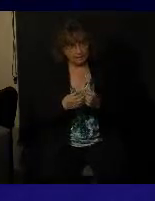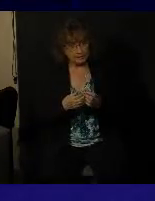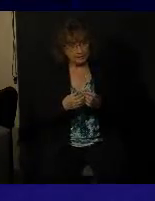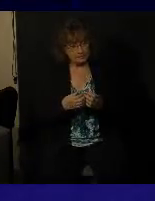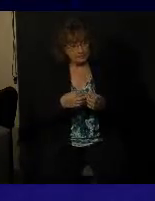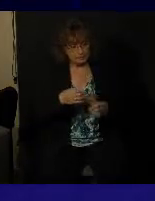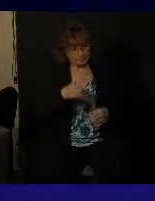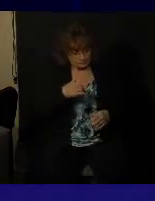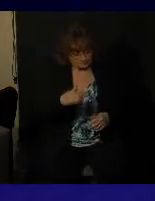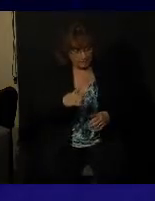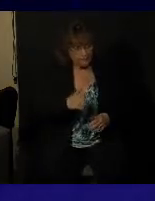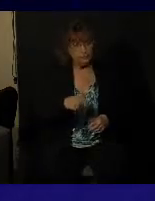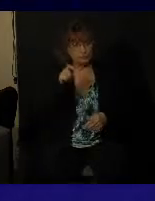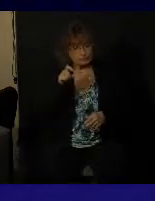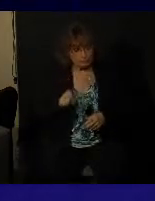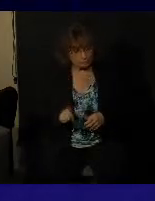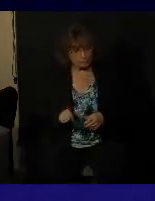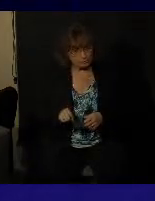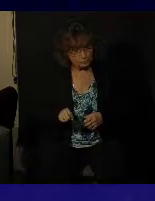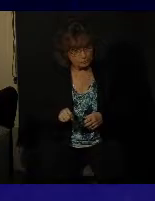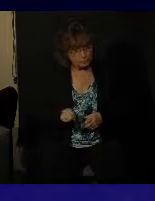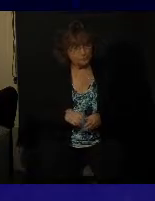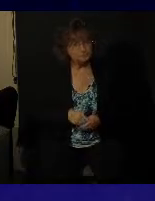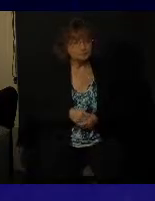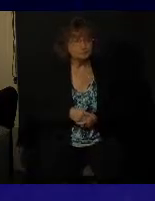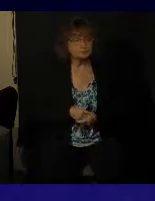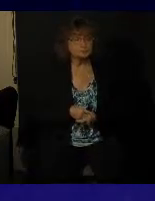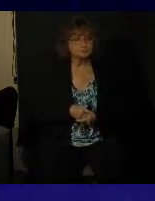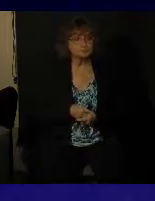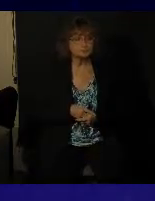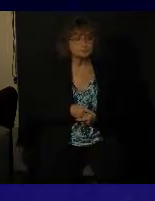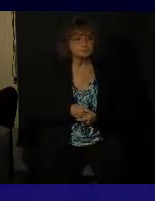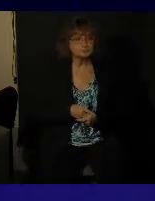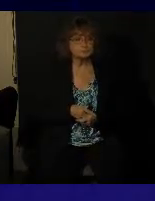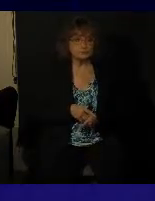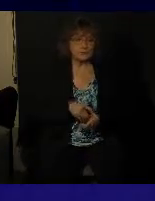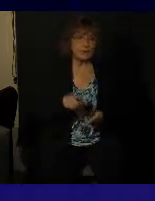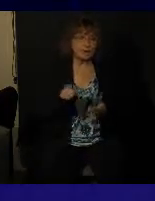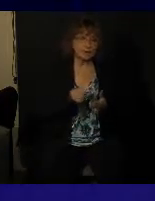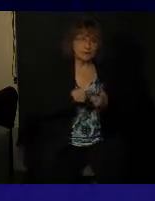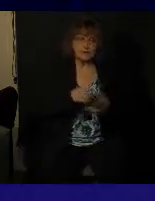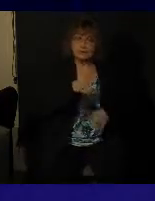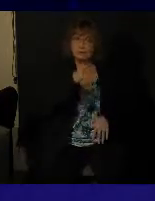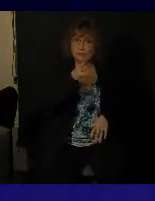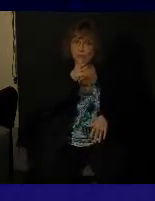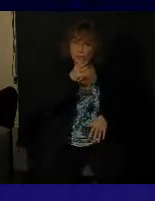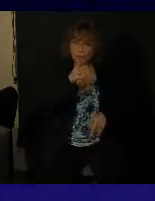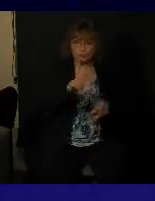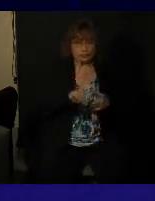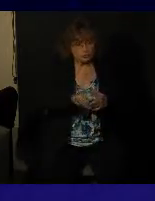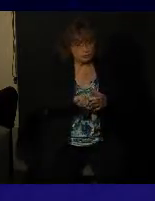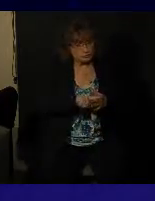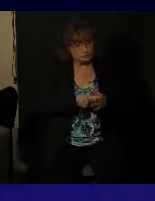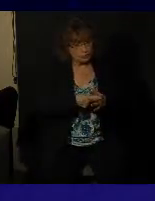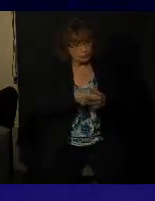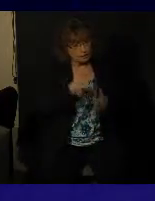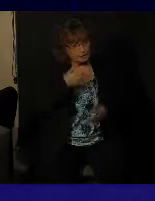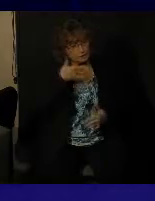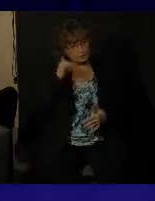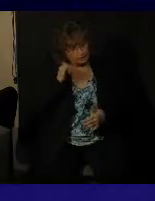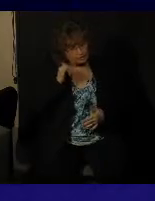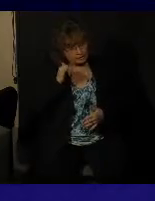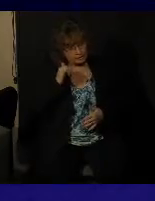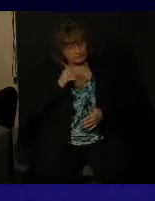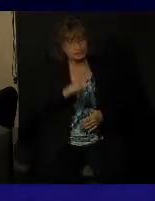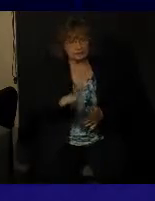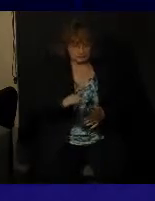my teachers as well as my parents. My mom started to drink alcohol like pretty frequently freshman year